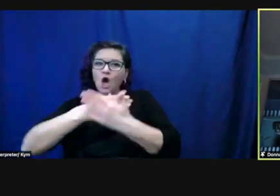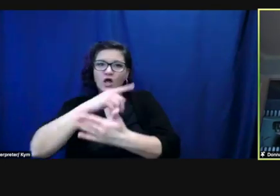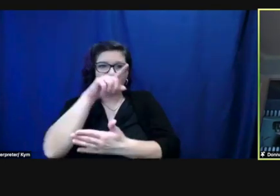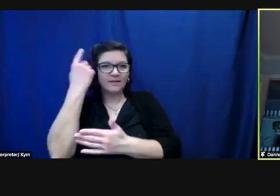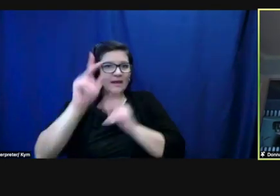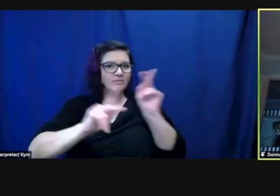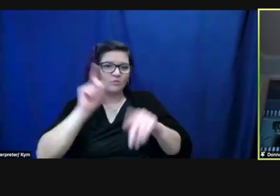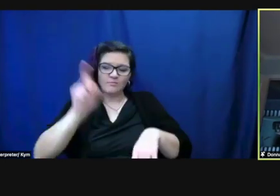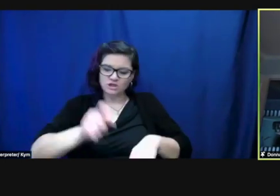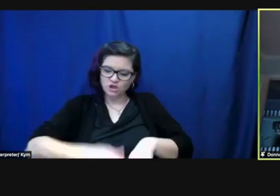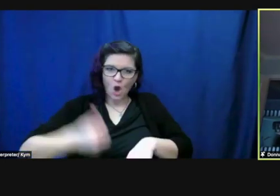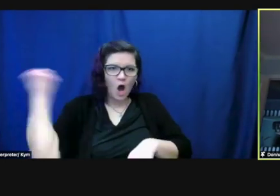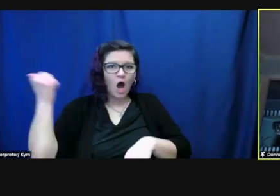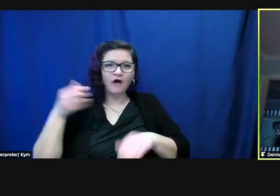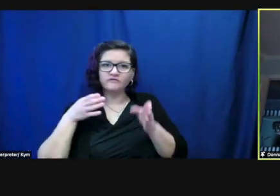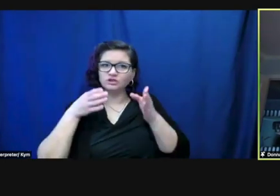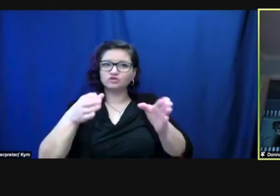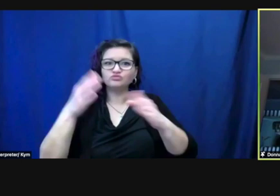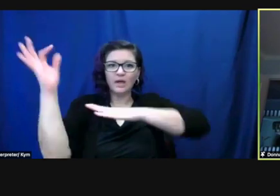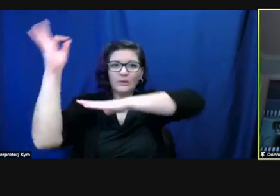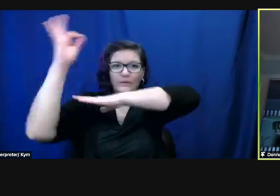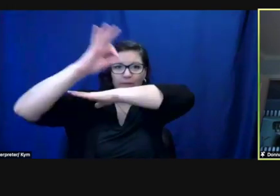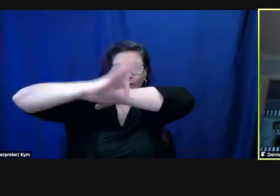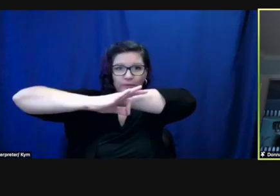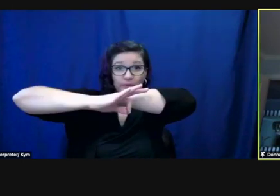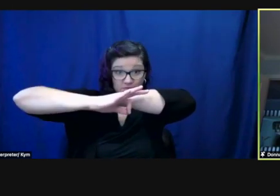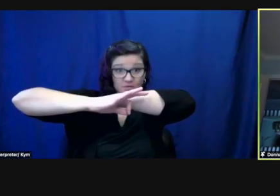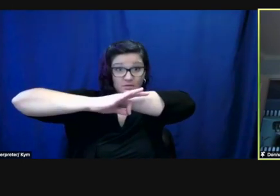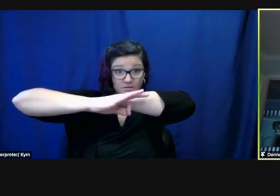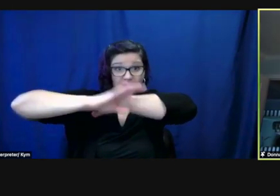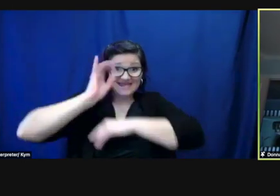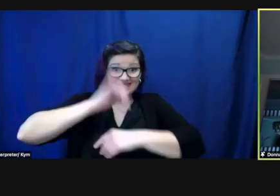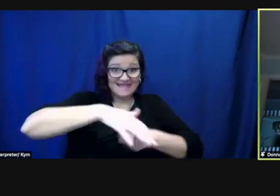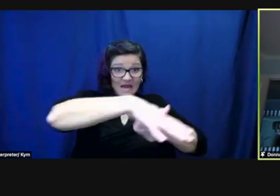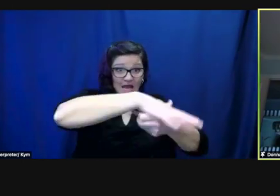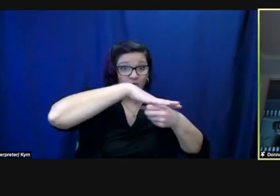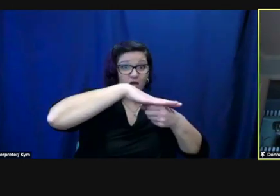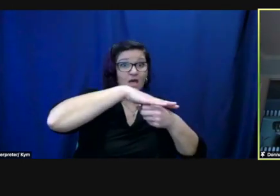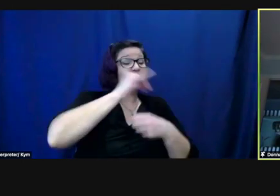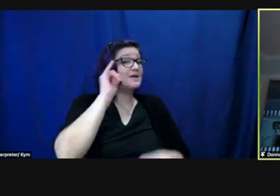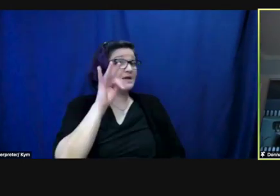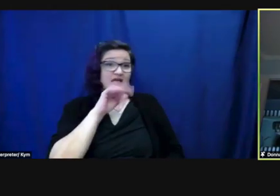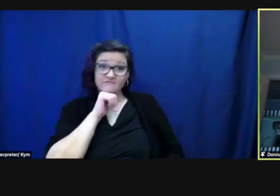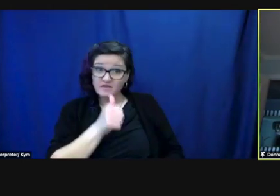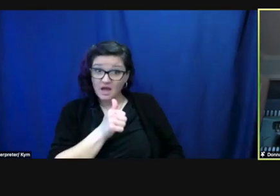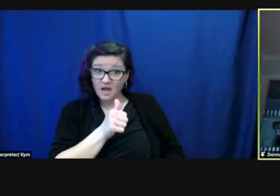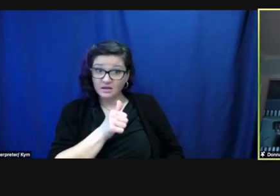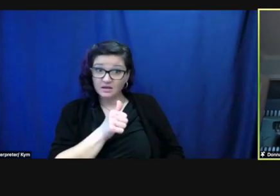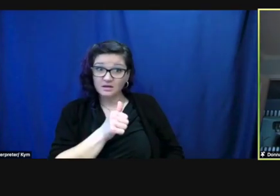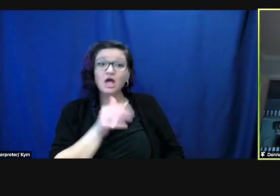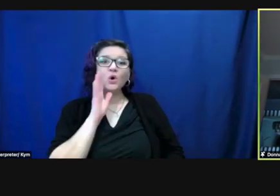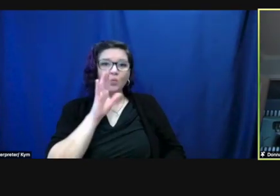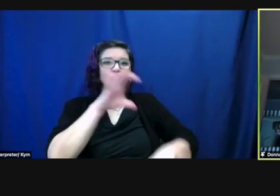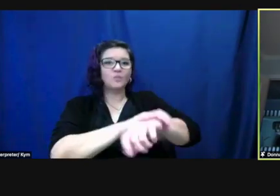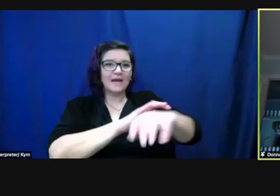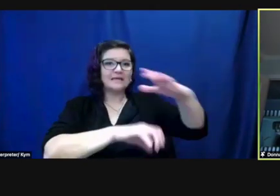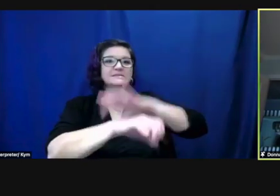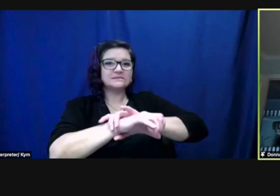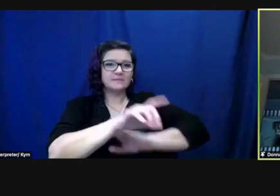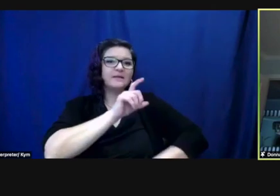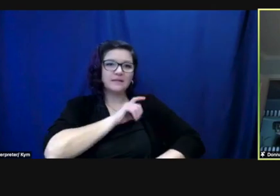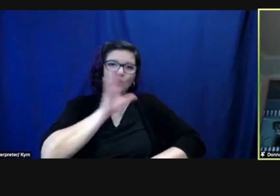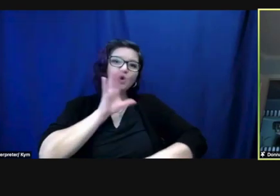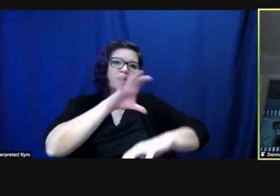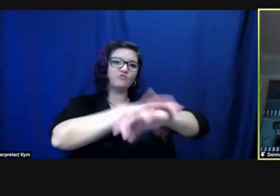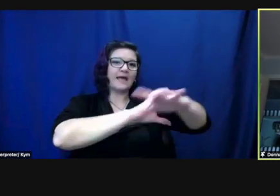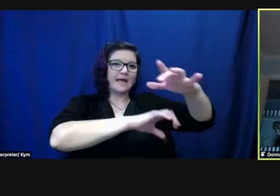the streets and in Sunset Edition. And if they weren't, they would be arrested.